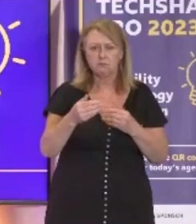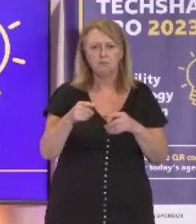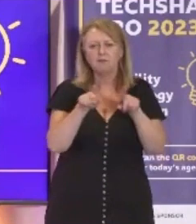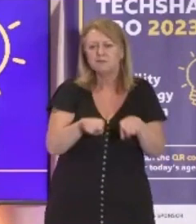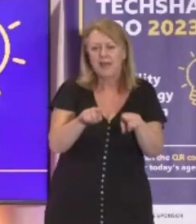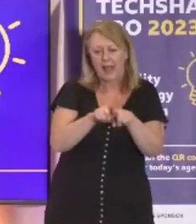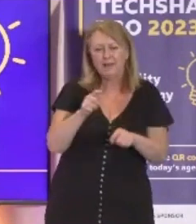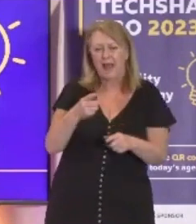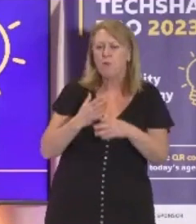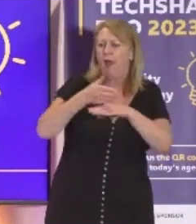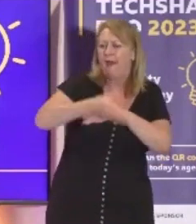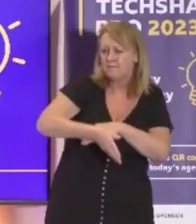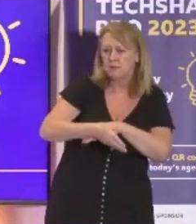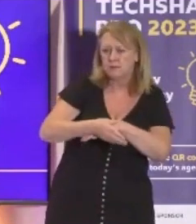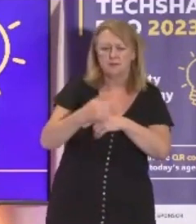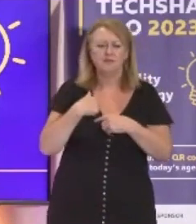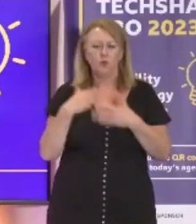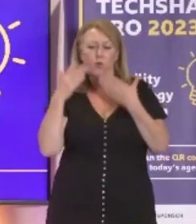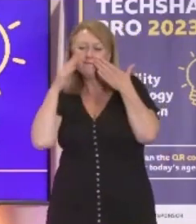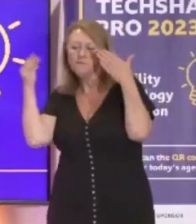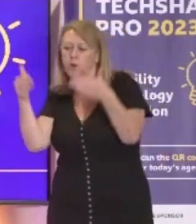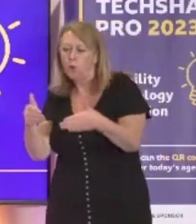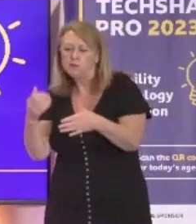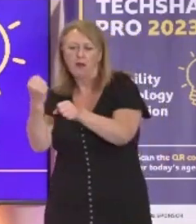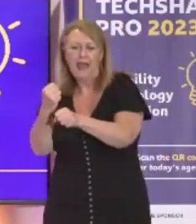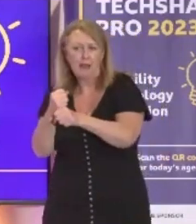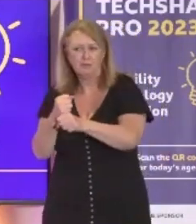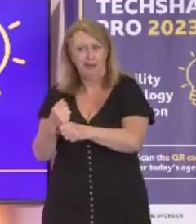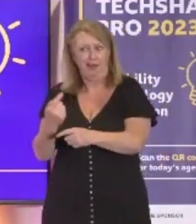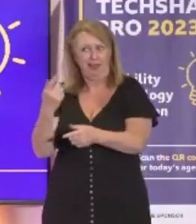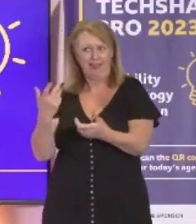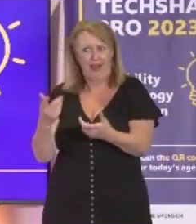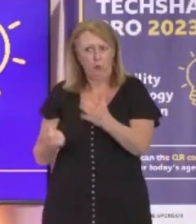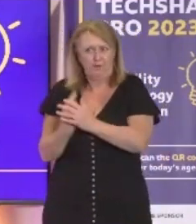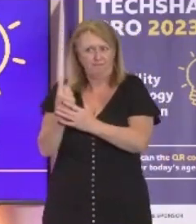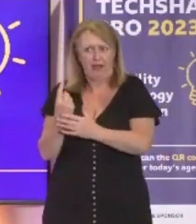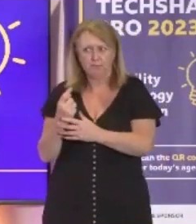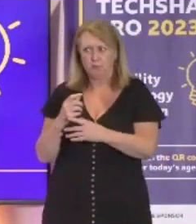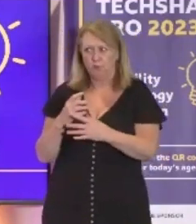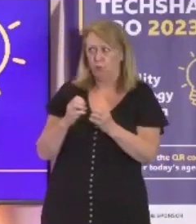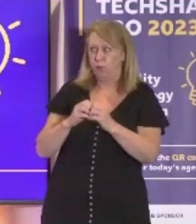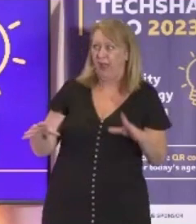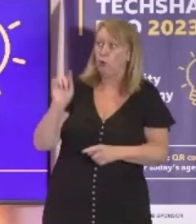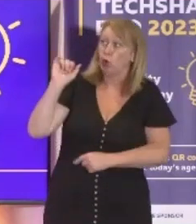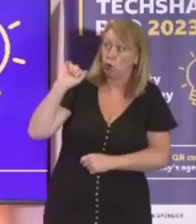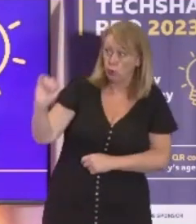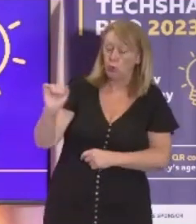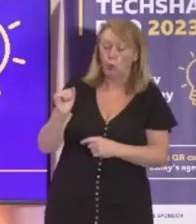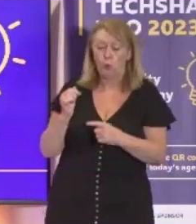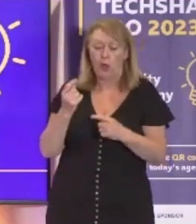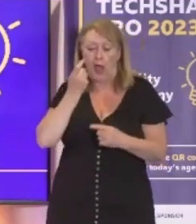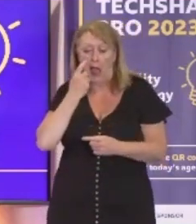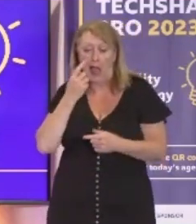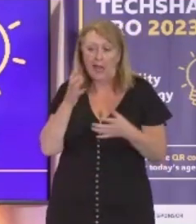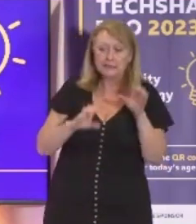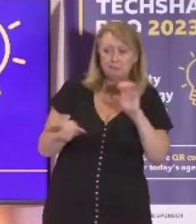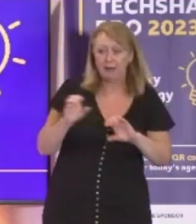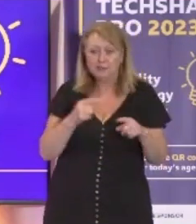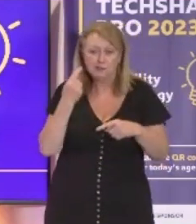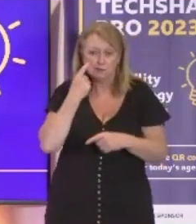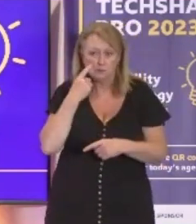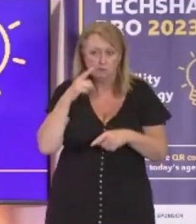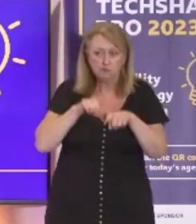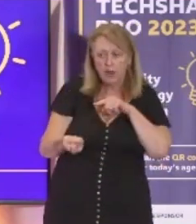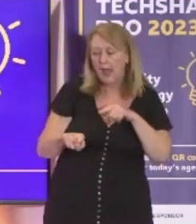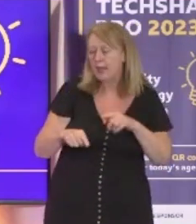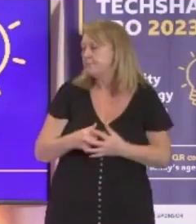bit more effort needed, and the focus on games, for example, that wouldn't have existed without your experimentation. But clearly there's support internally for this as a